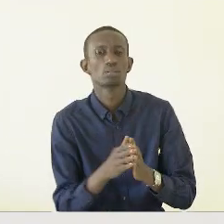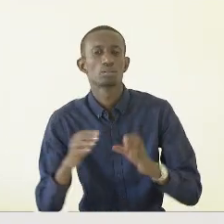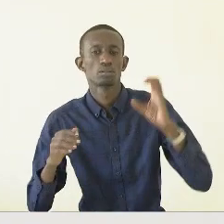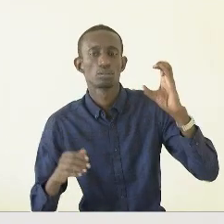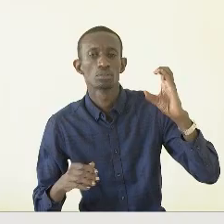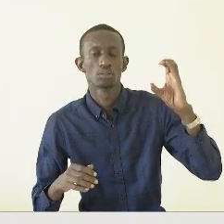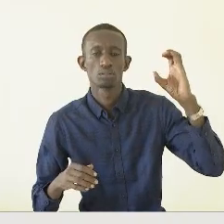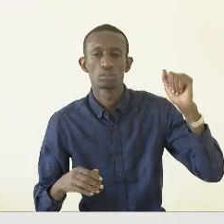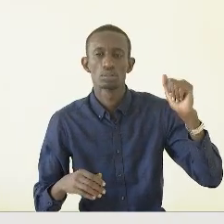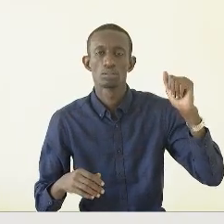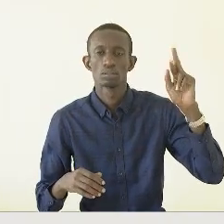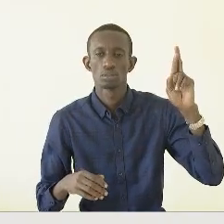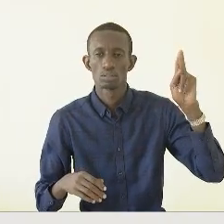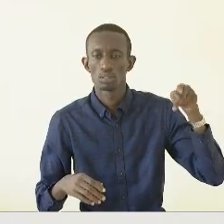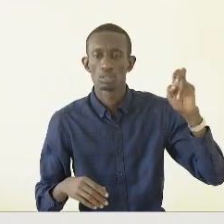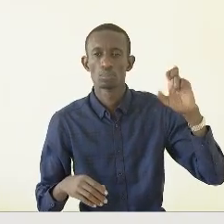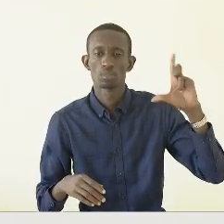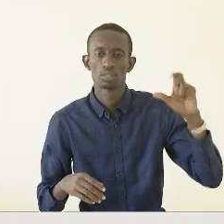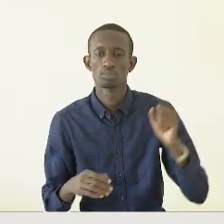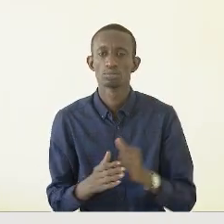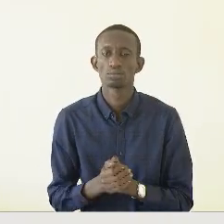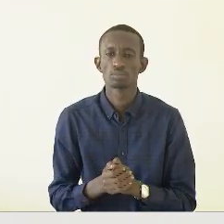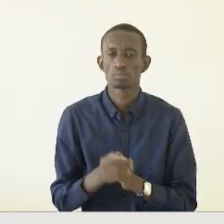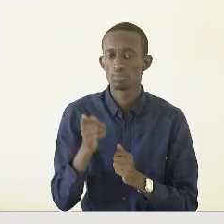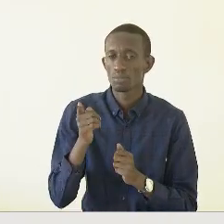only one part, that